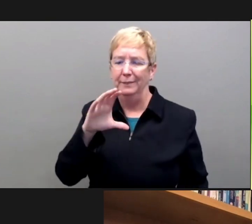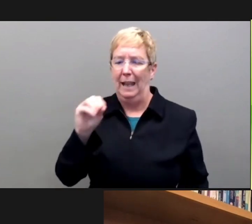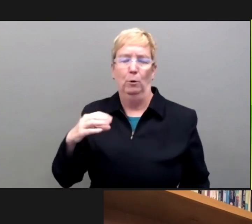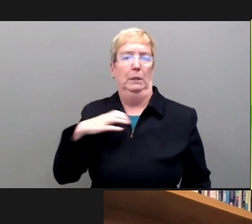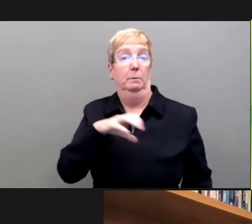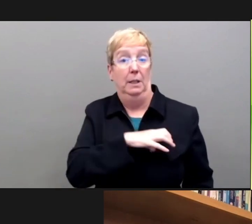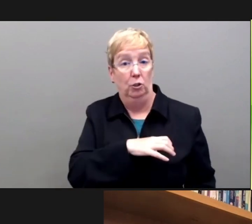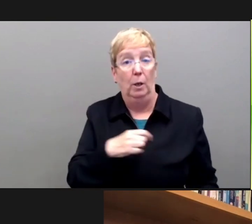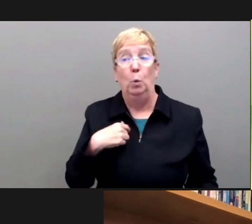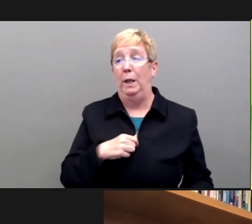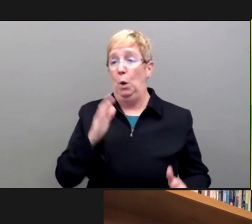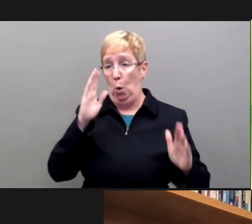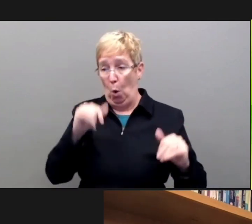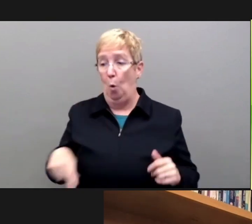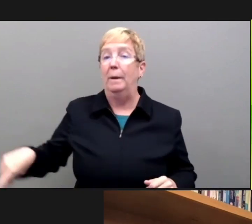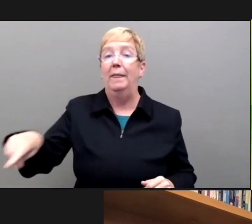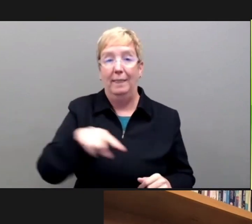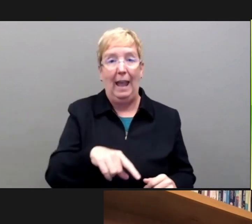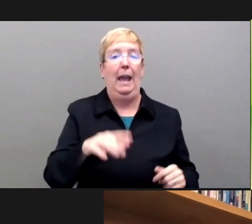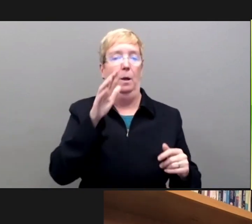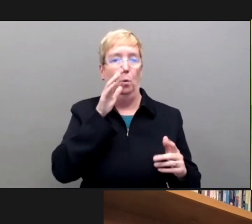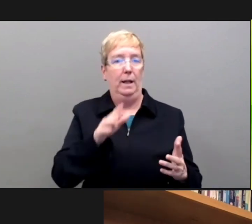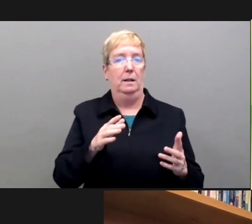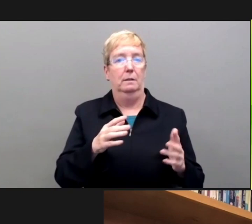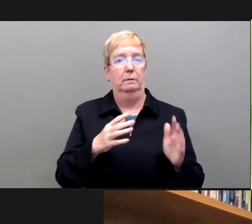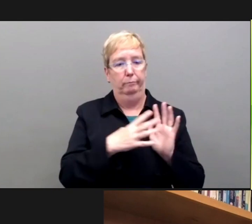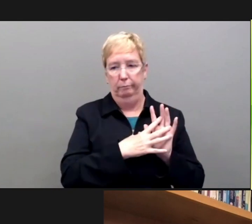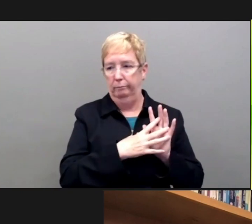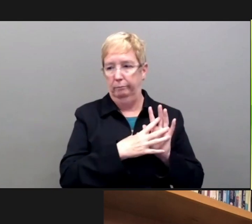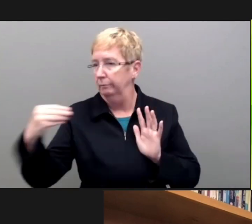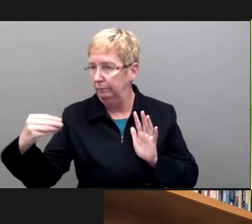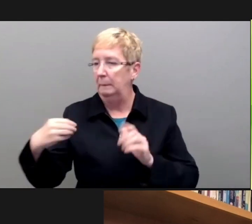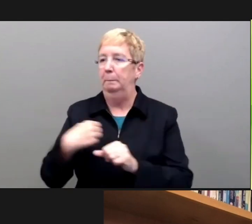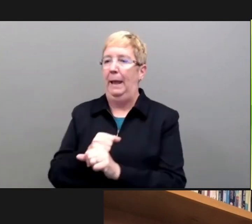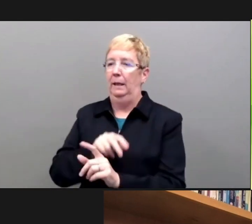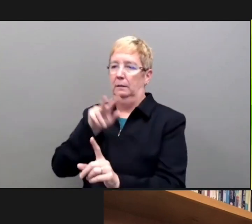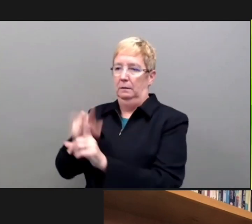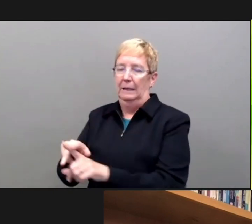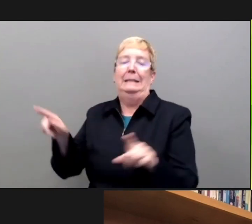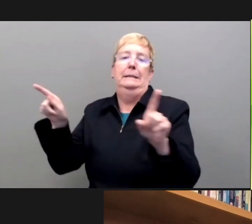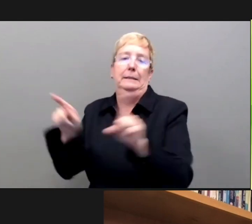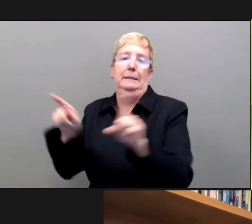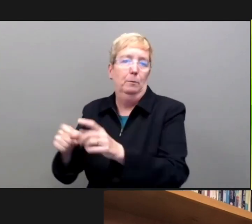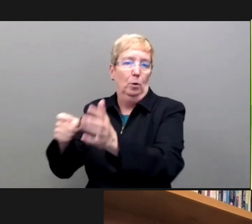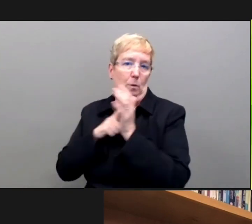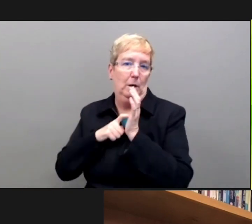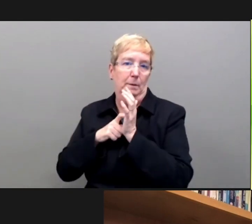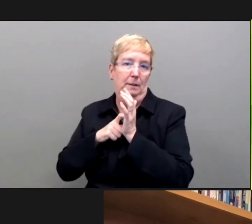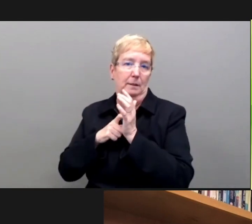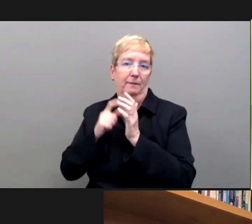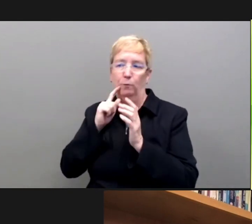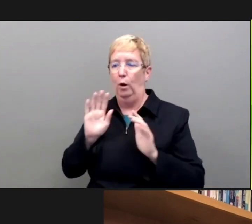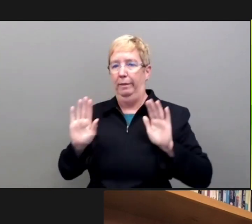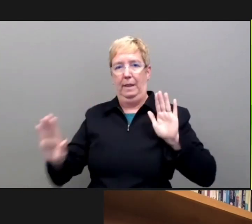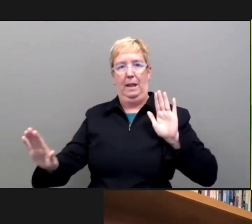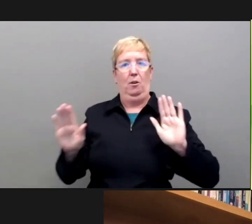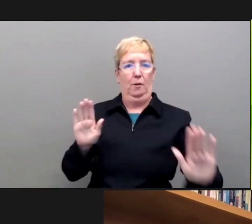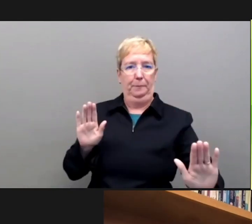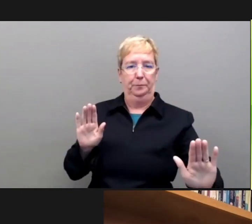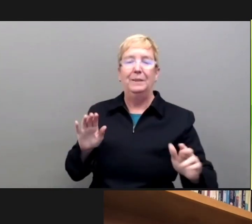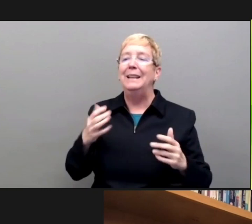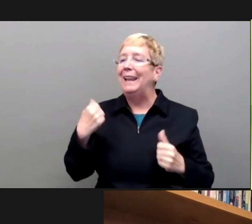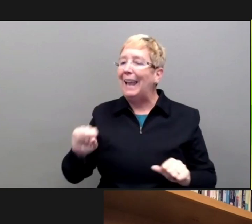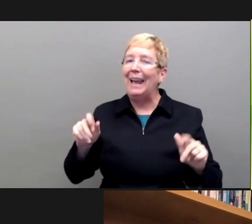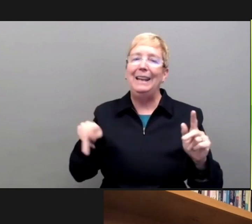they will follow suit and make the same mandates and requirements. As you know, congregate